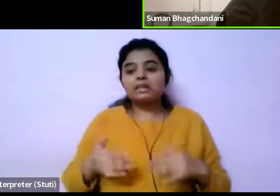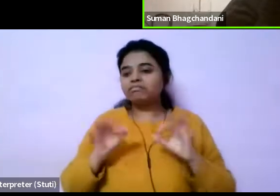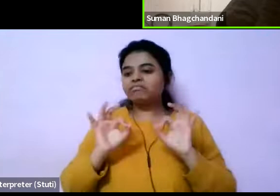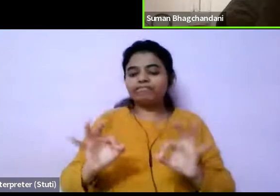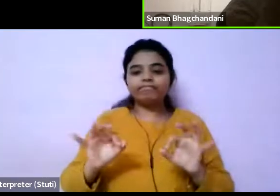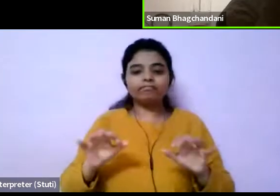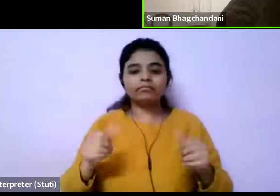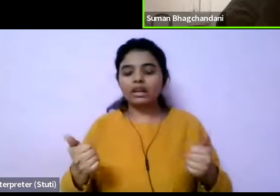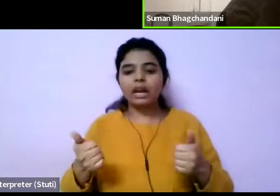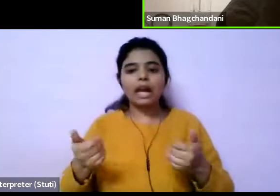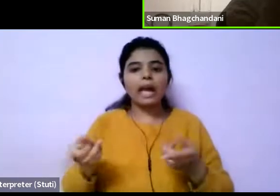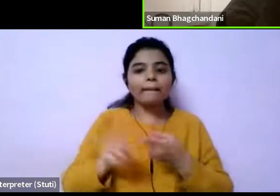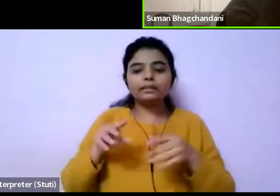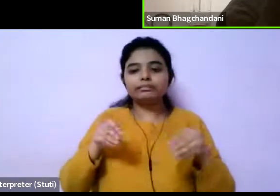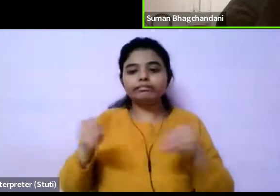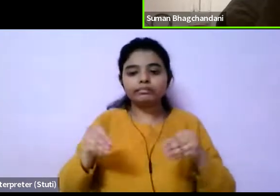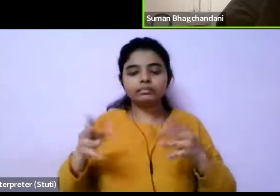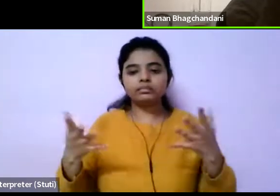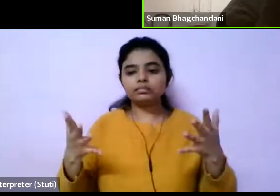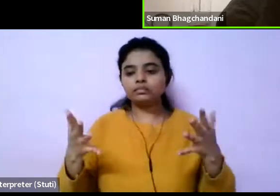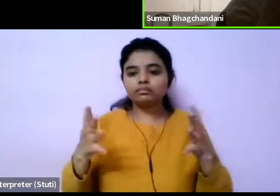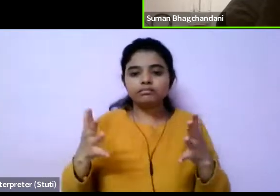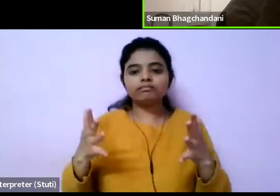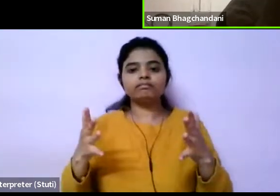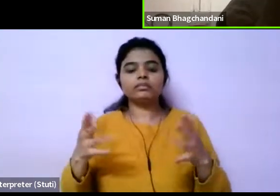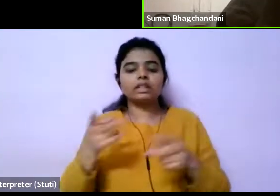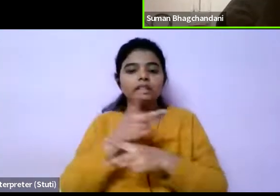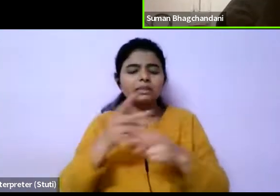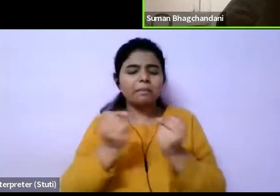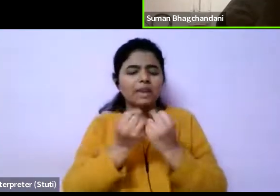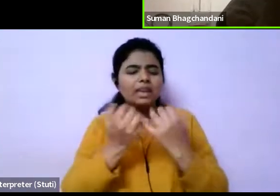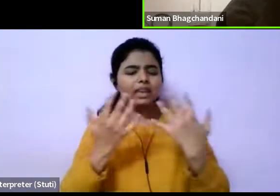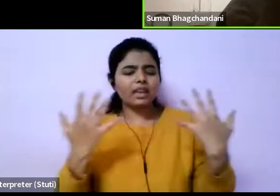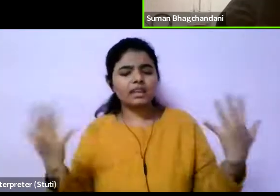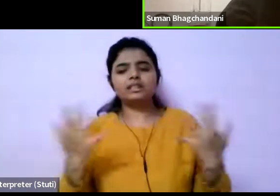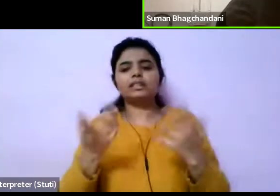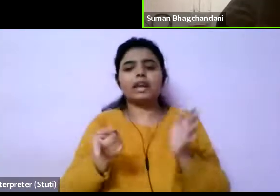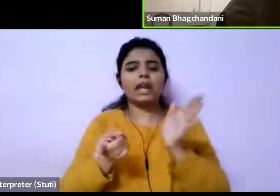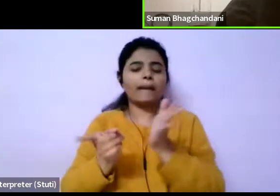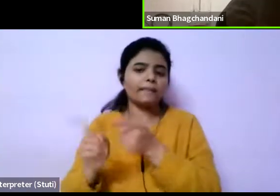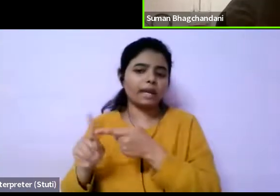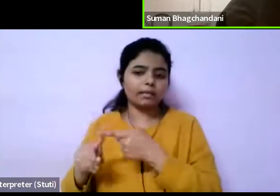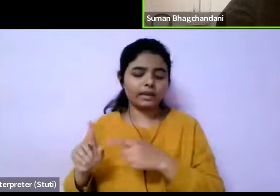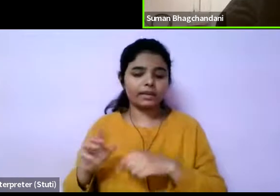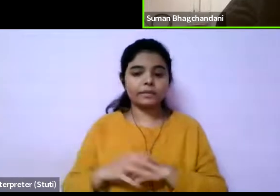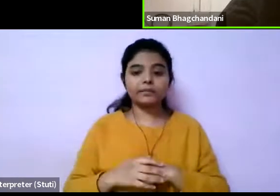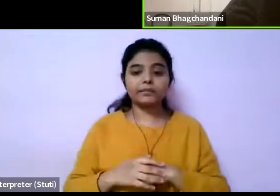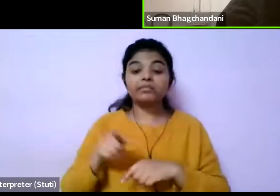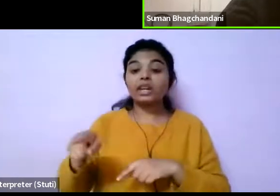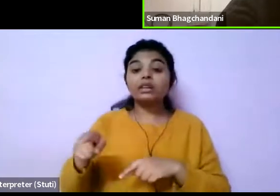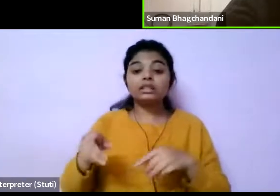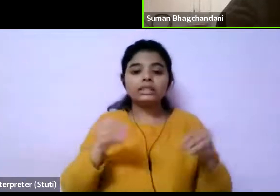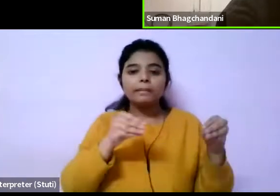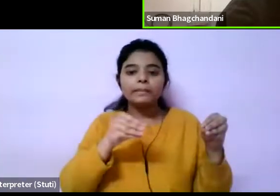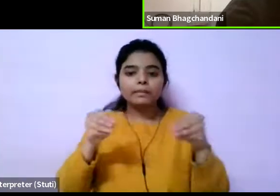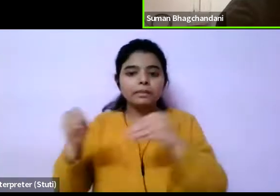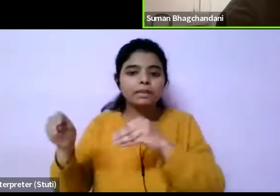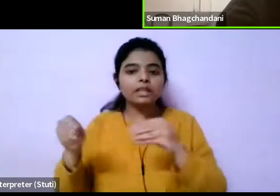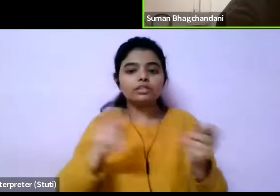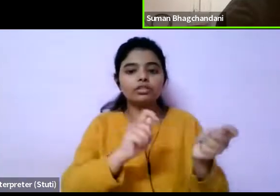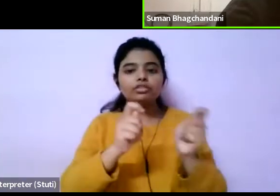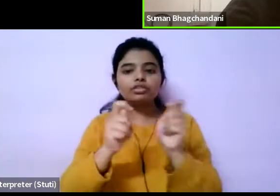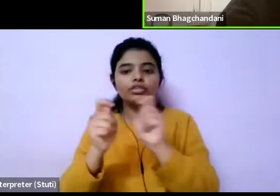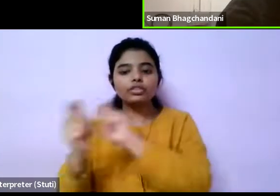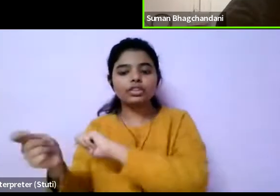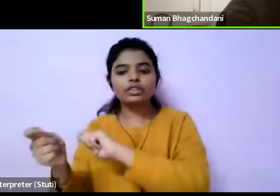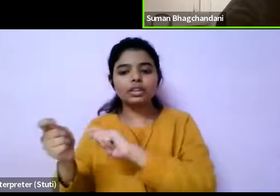fleeting, flickering, transient, a subject of multiple representations." Unquote. It is the shifting quality of the postmodern